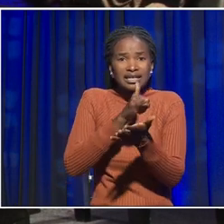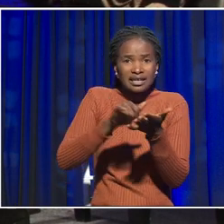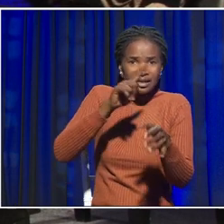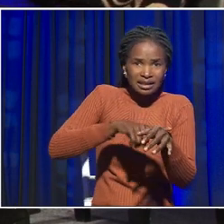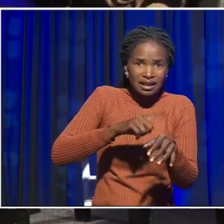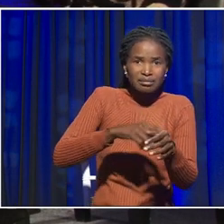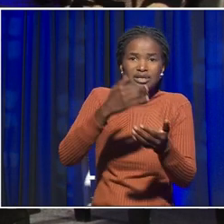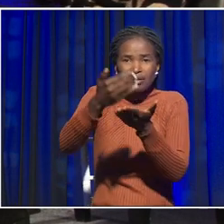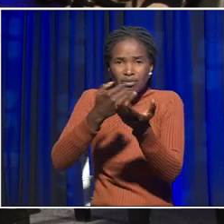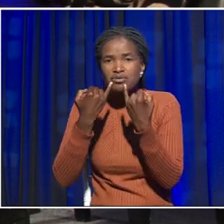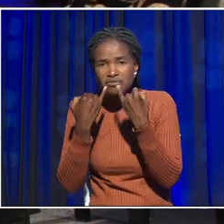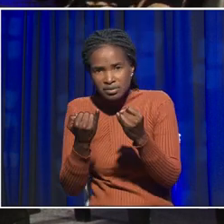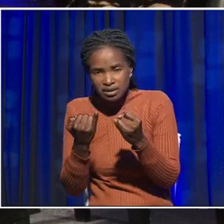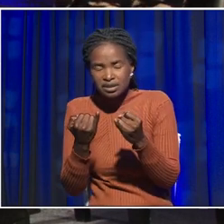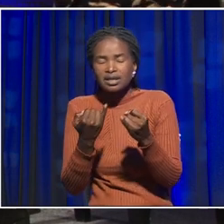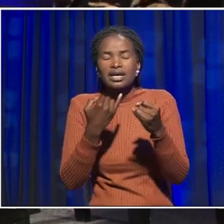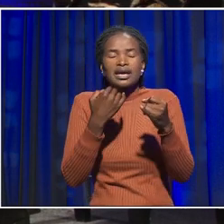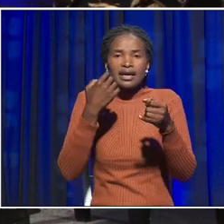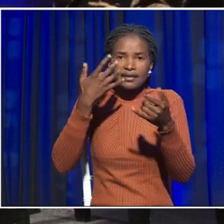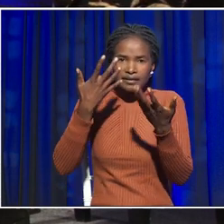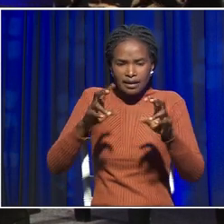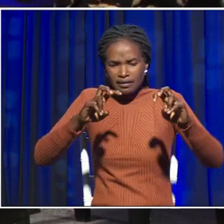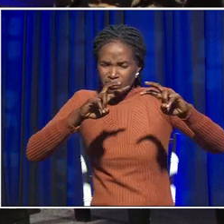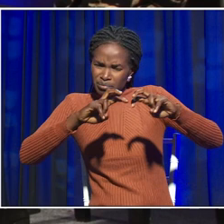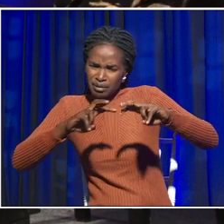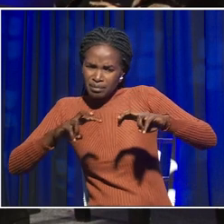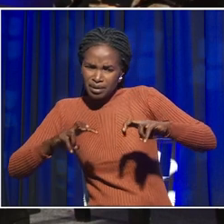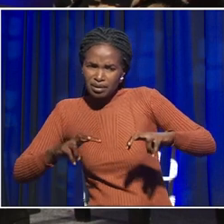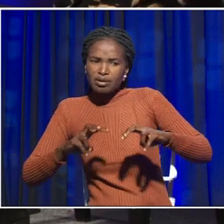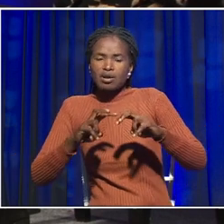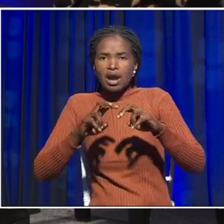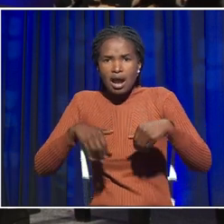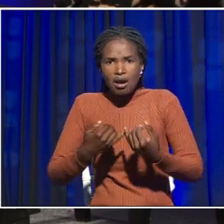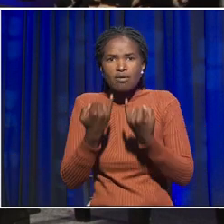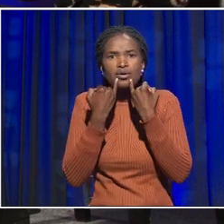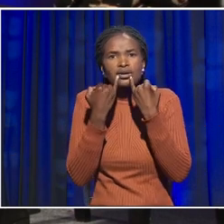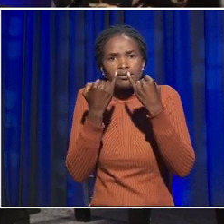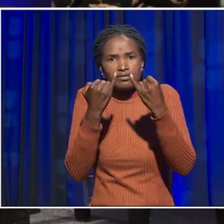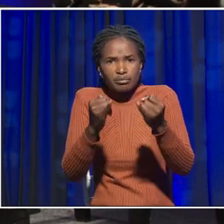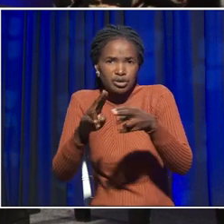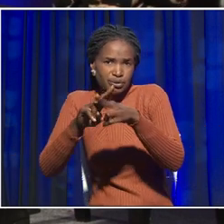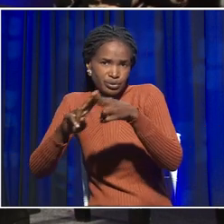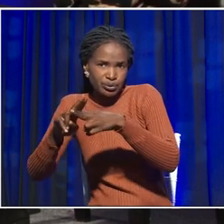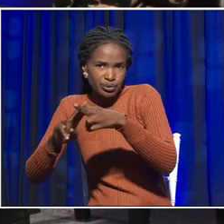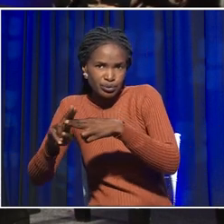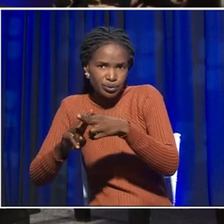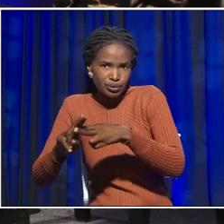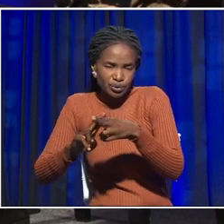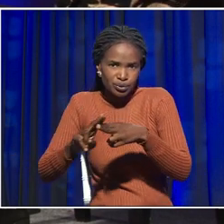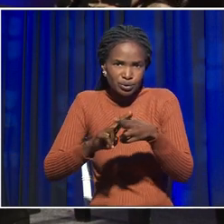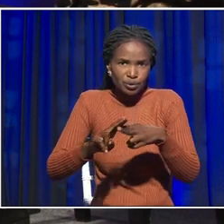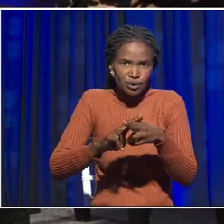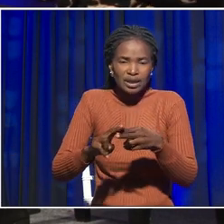and collect. They actually start looking at that structuring that deck of data. They start funneling, they